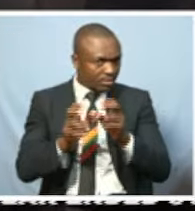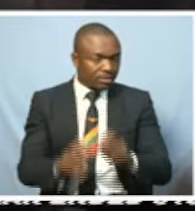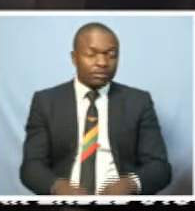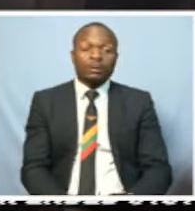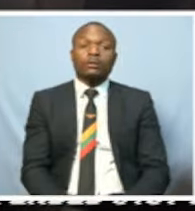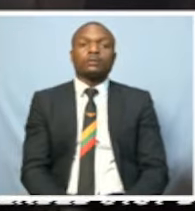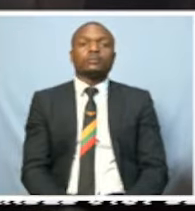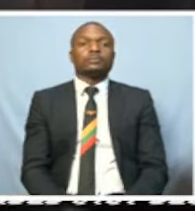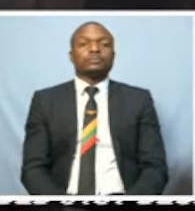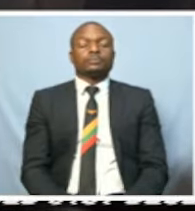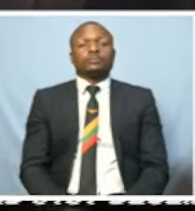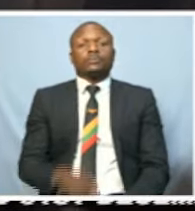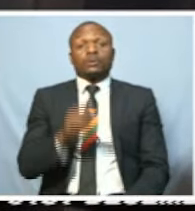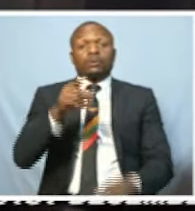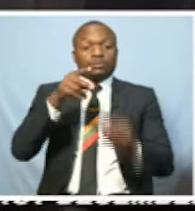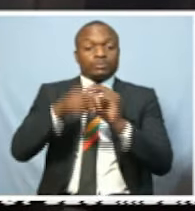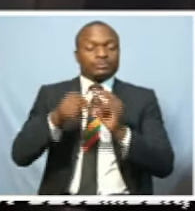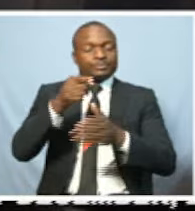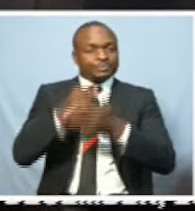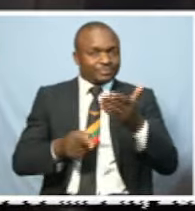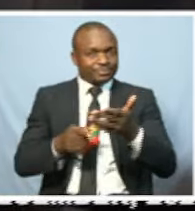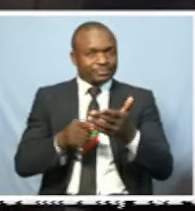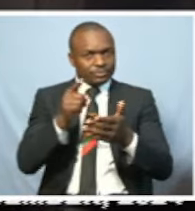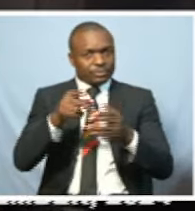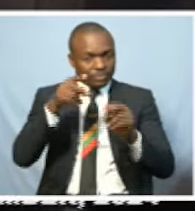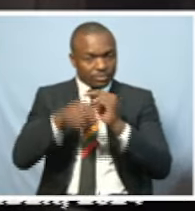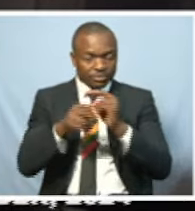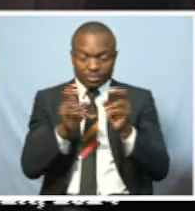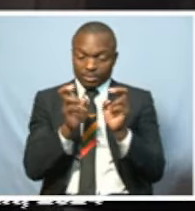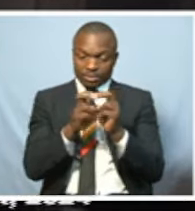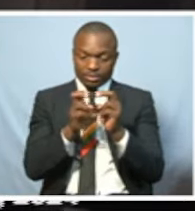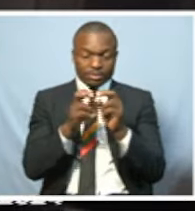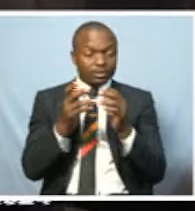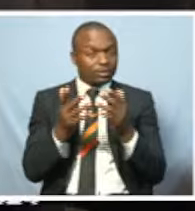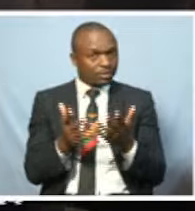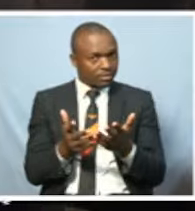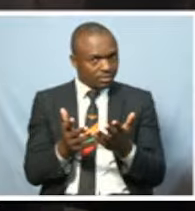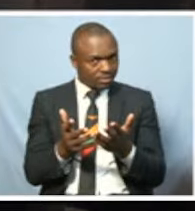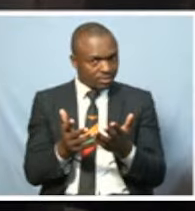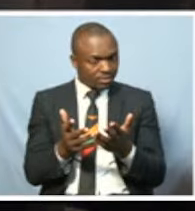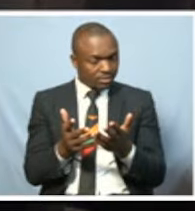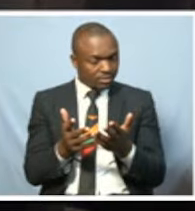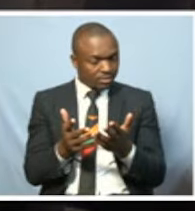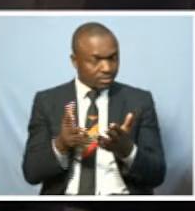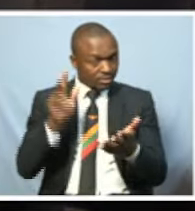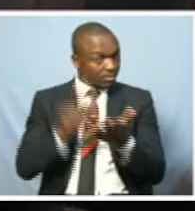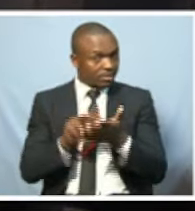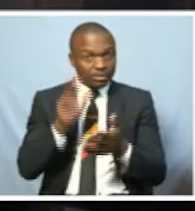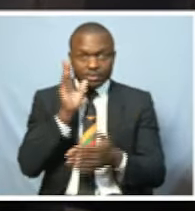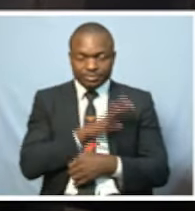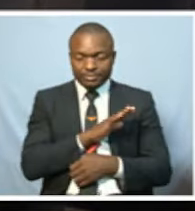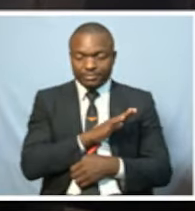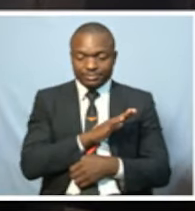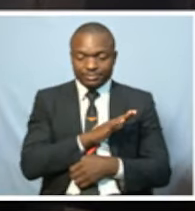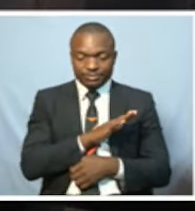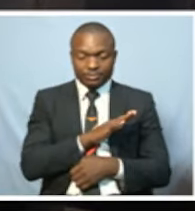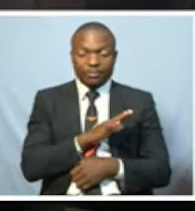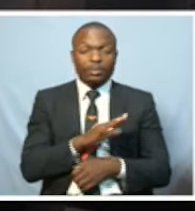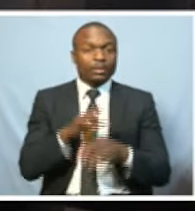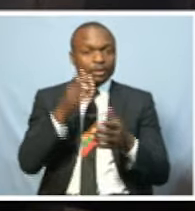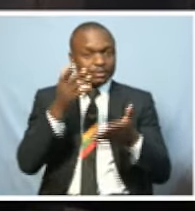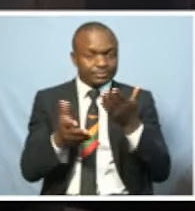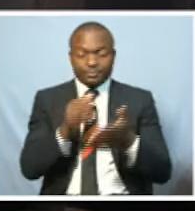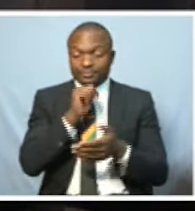So what did you terminate? Did you terminate the contract? Was it signed? And if it was not